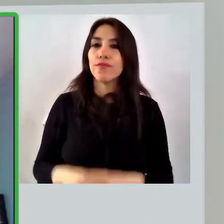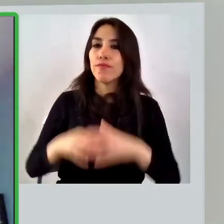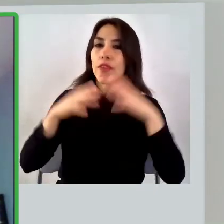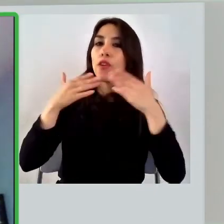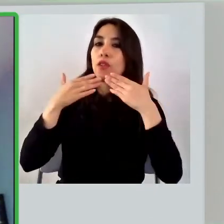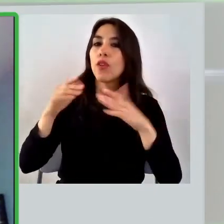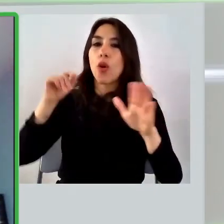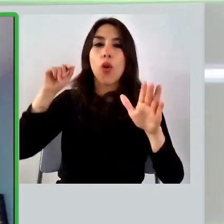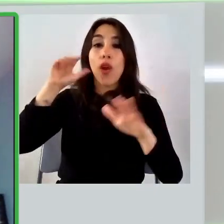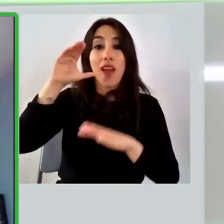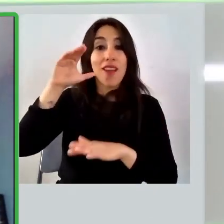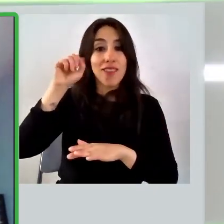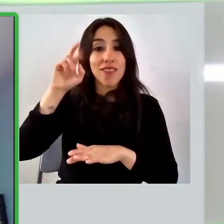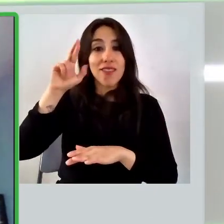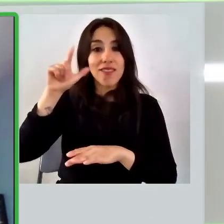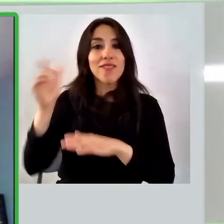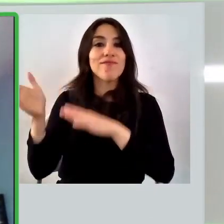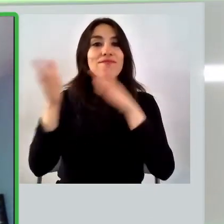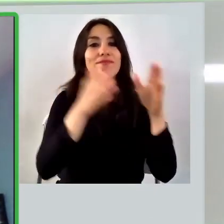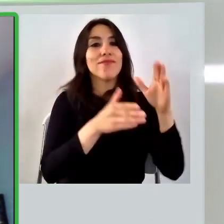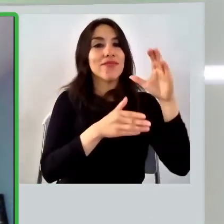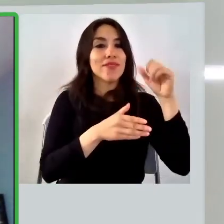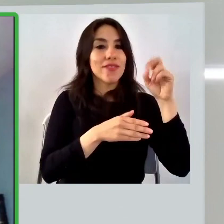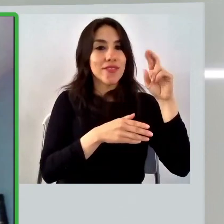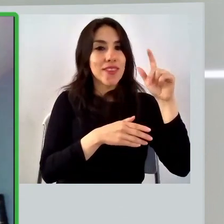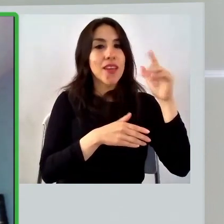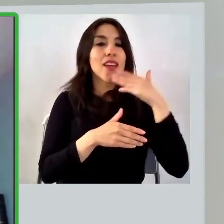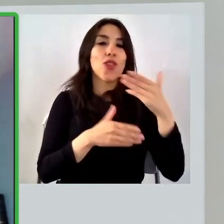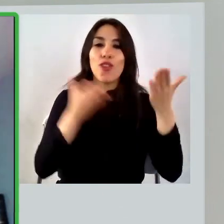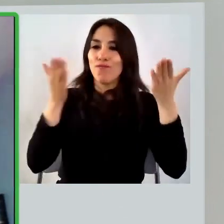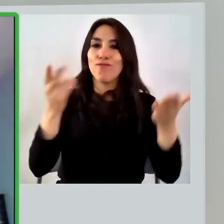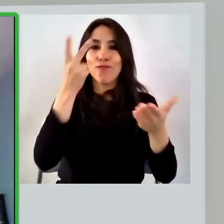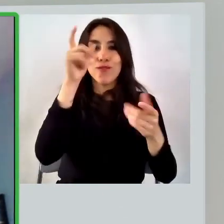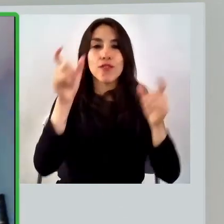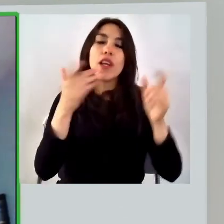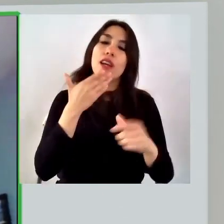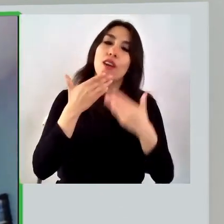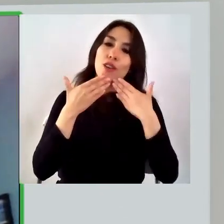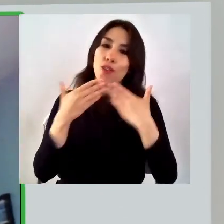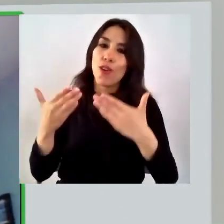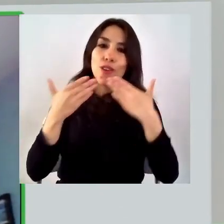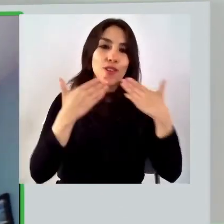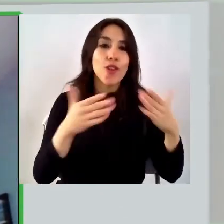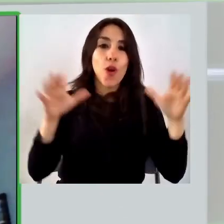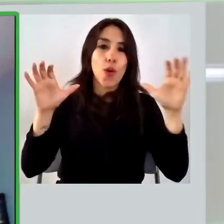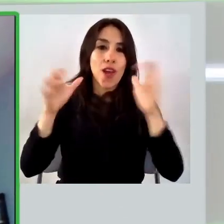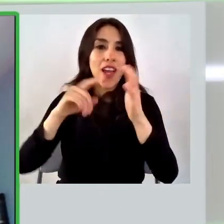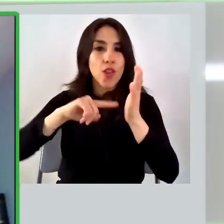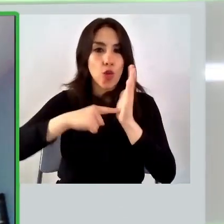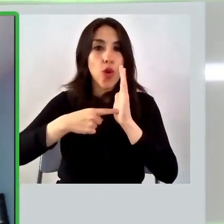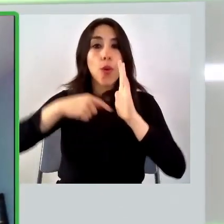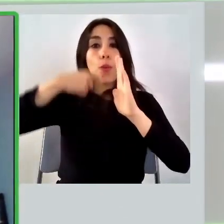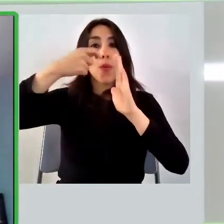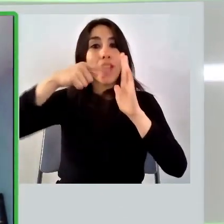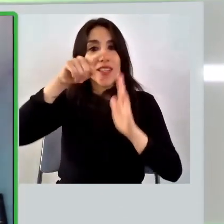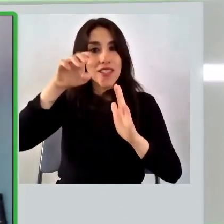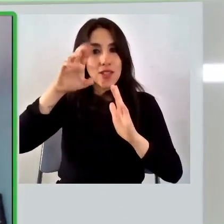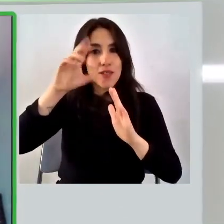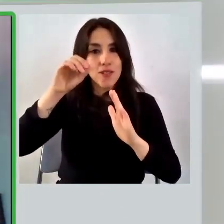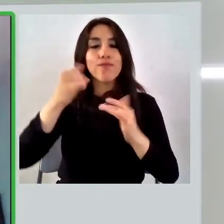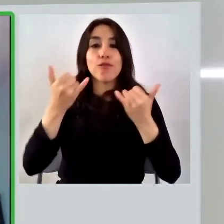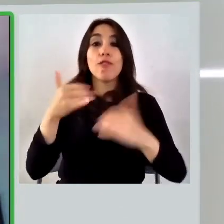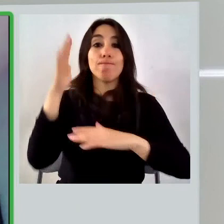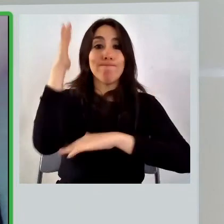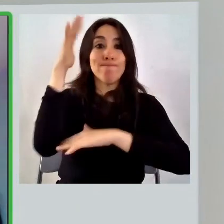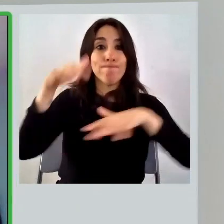team for hosting this important event. It is lovely to be here with all of you today. And hello from New